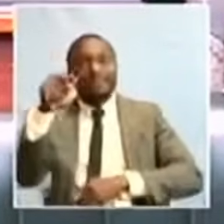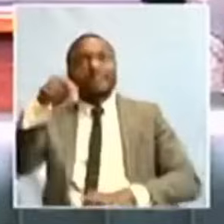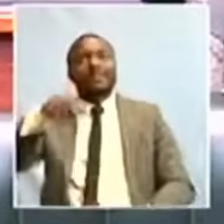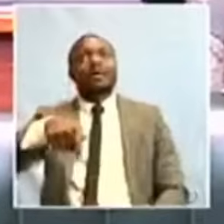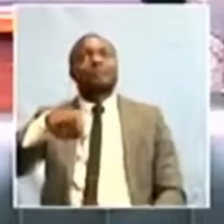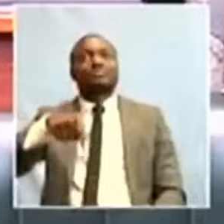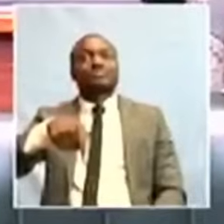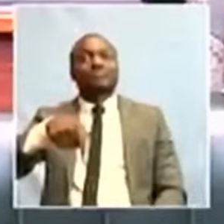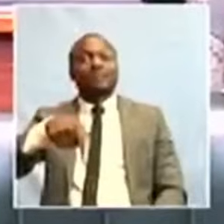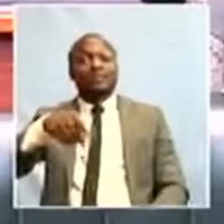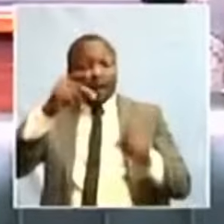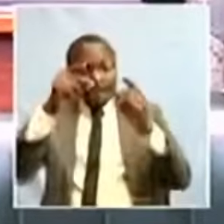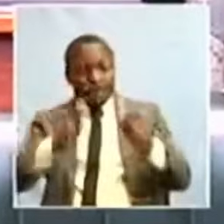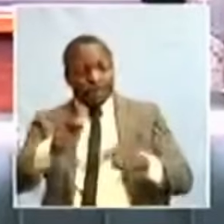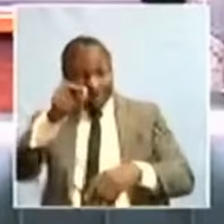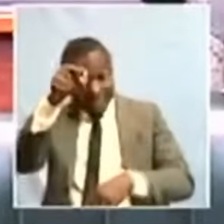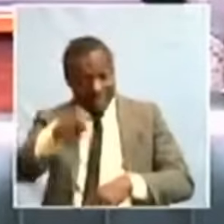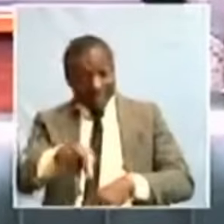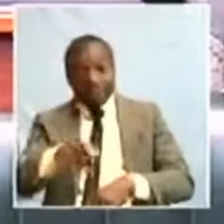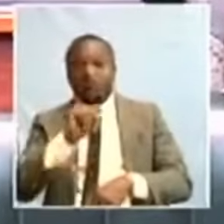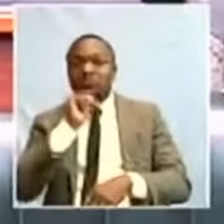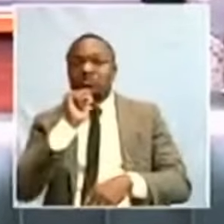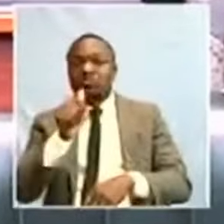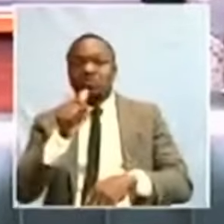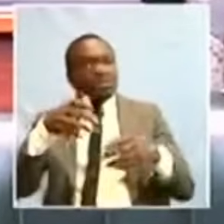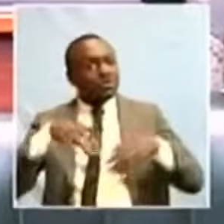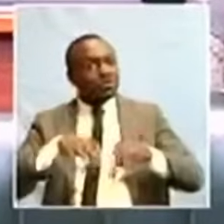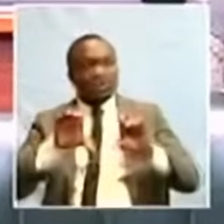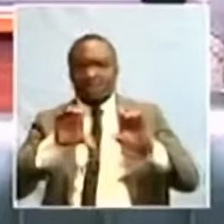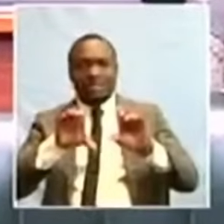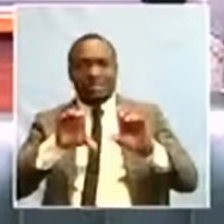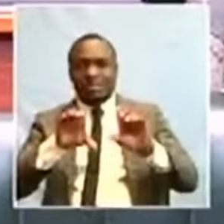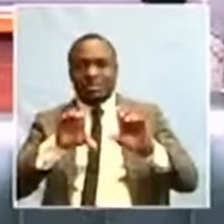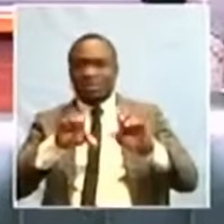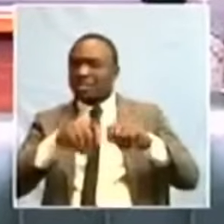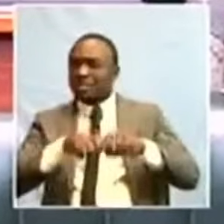it is down, don't hold on to a broken string.